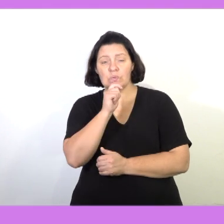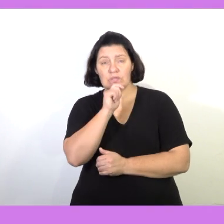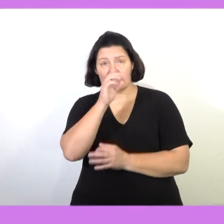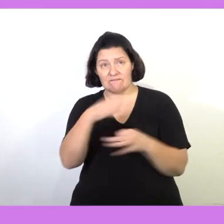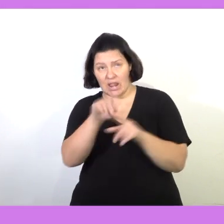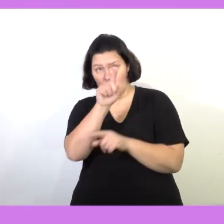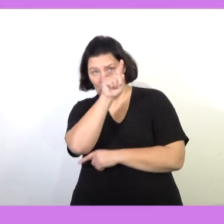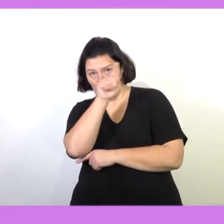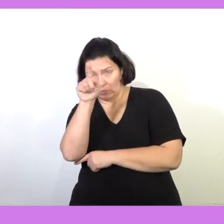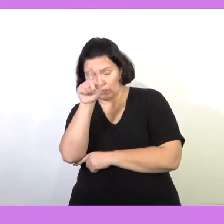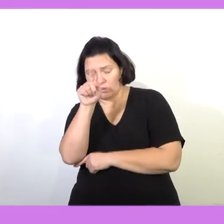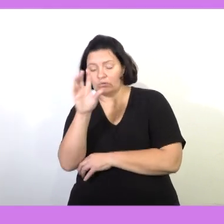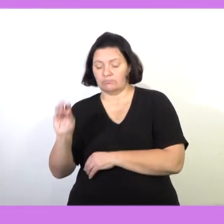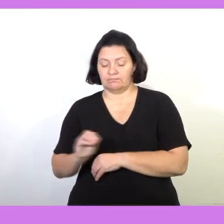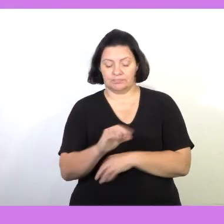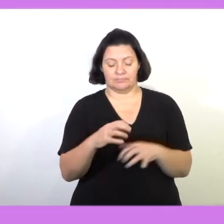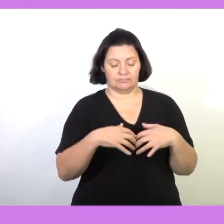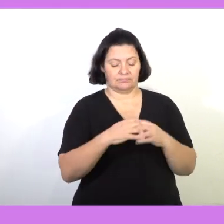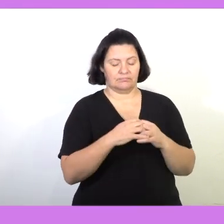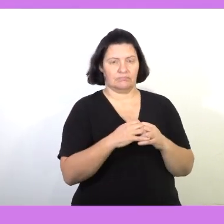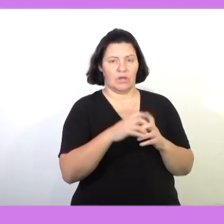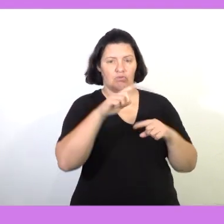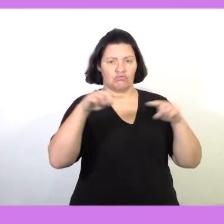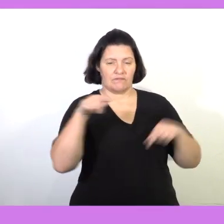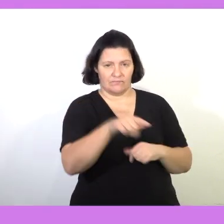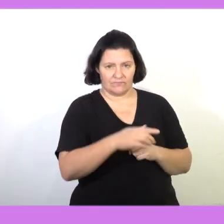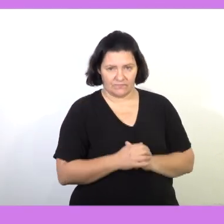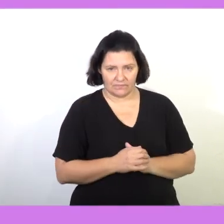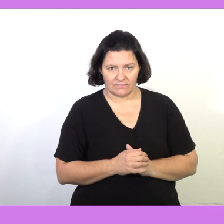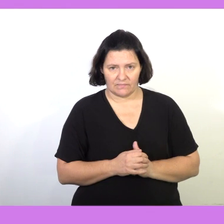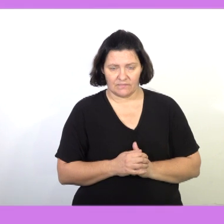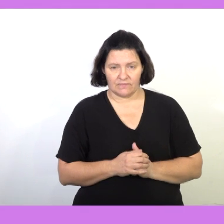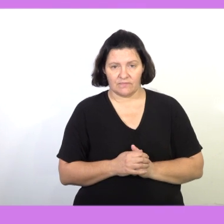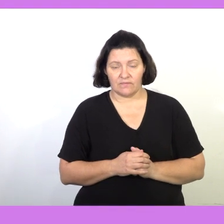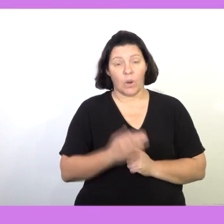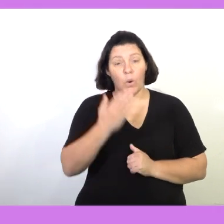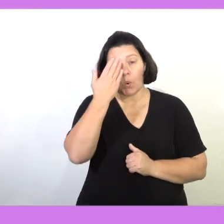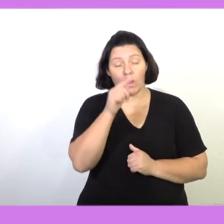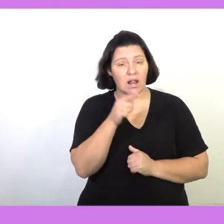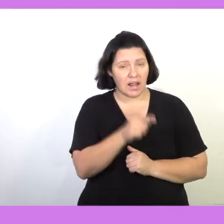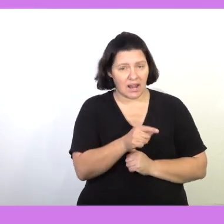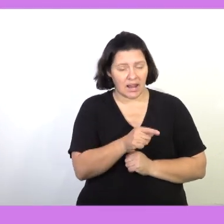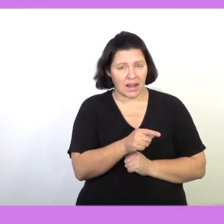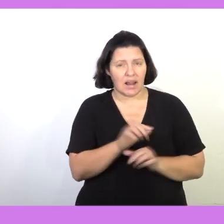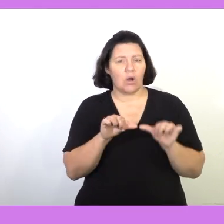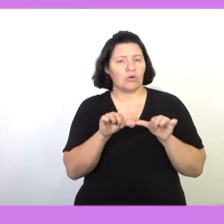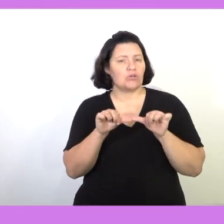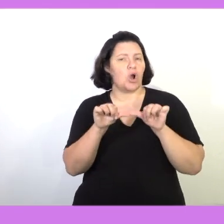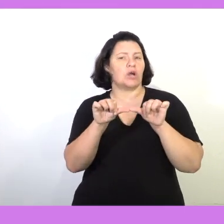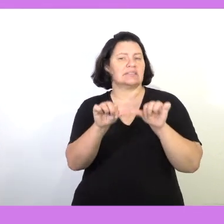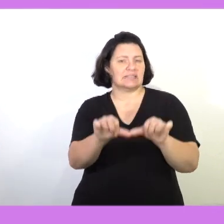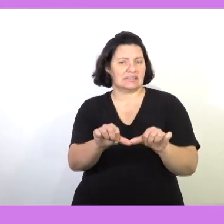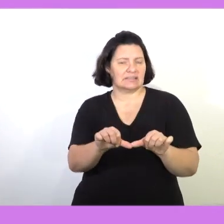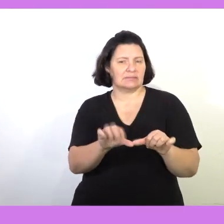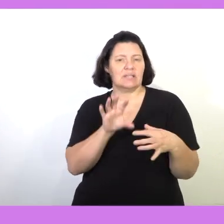Use the values from the above table to draw a graph. All right. We know that there's that